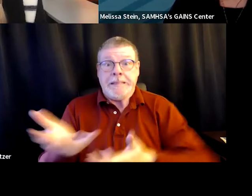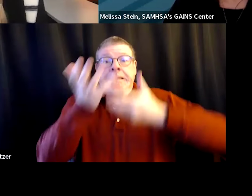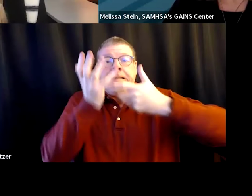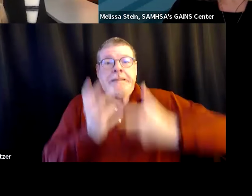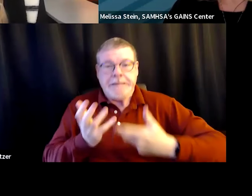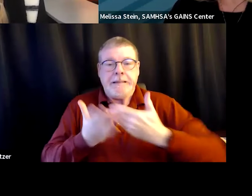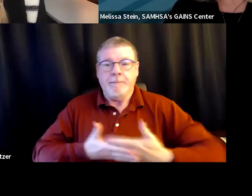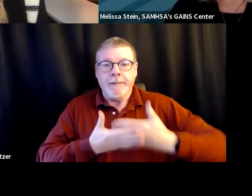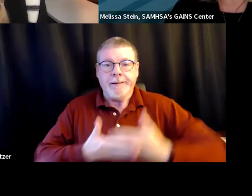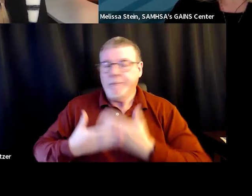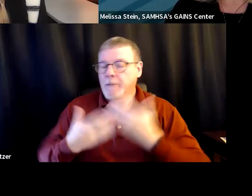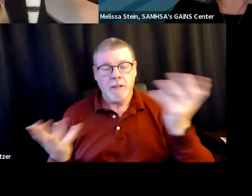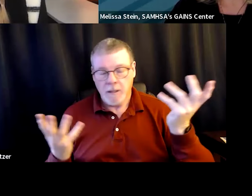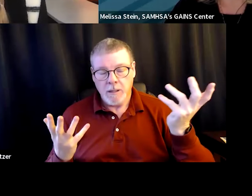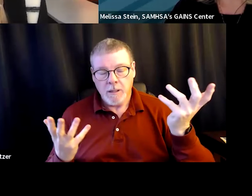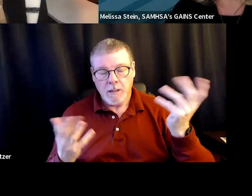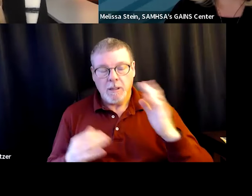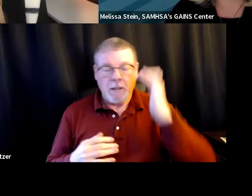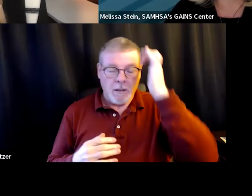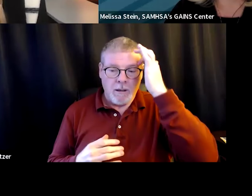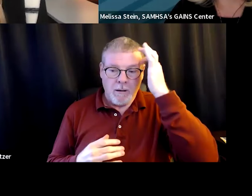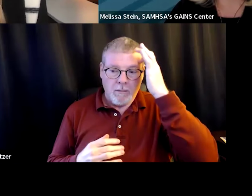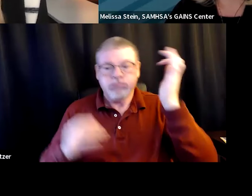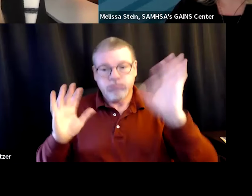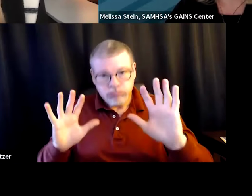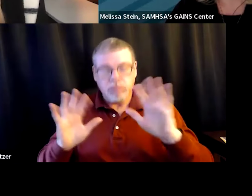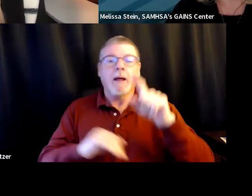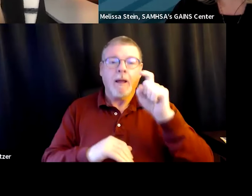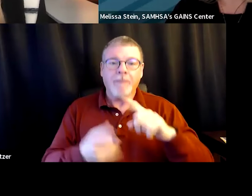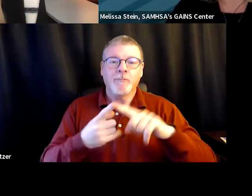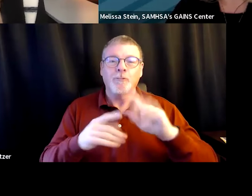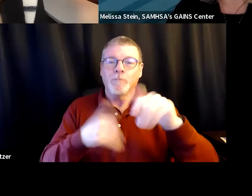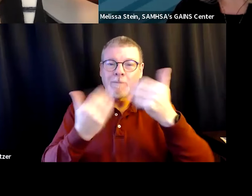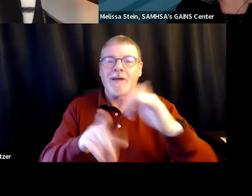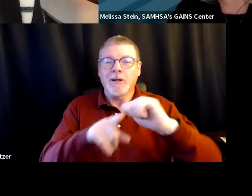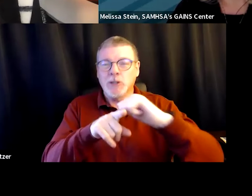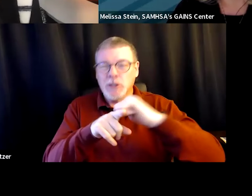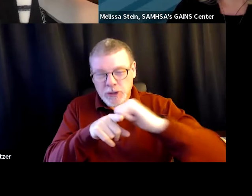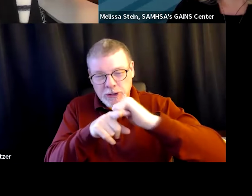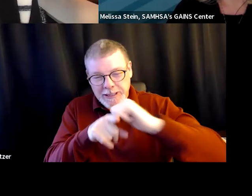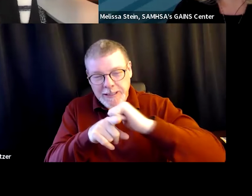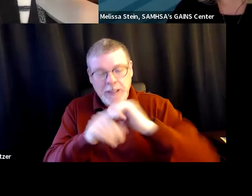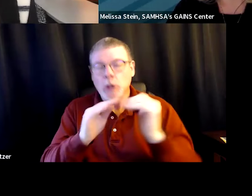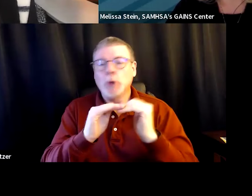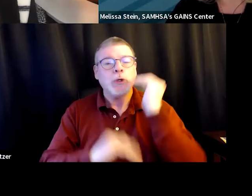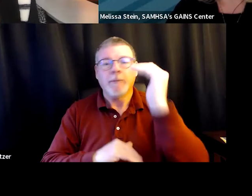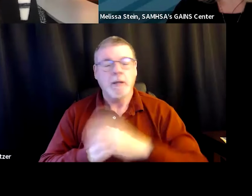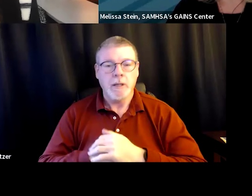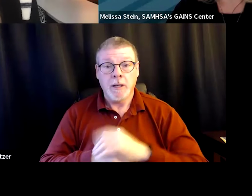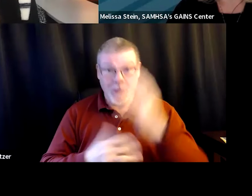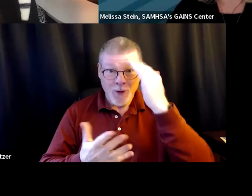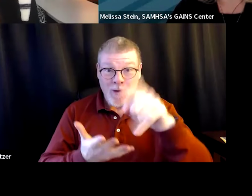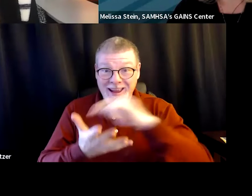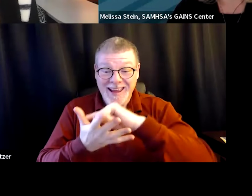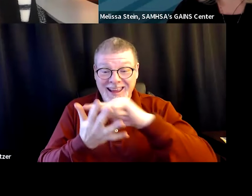think that that's, I think we have to be really mindful of like training people to death and be like, hey, you know, the 50,000 things you already do, could